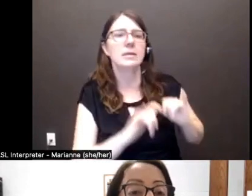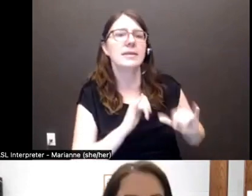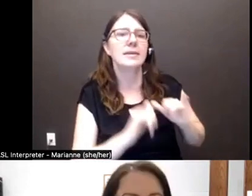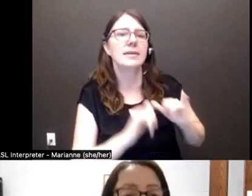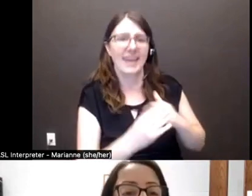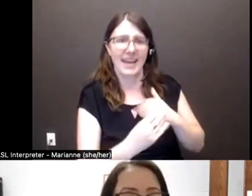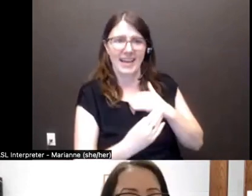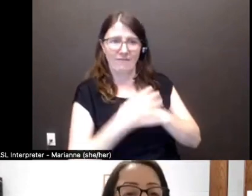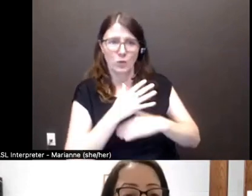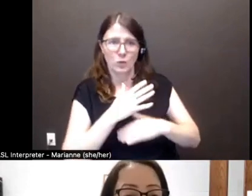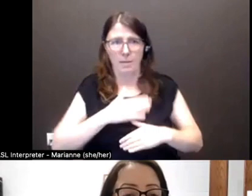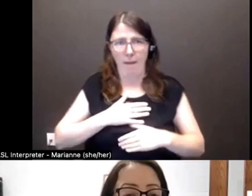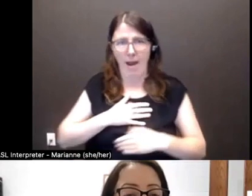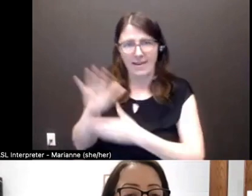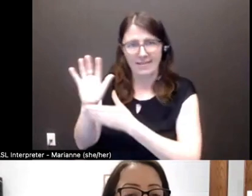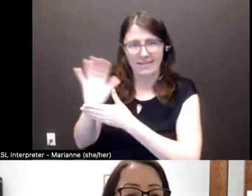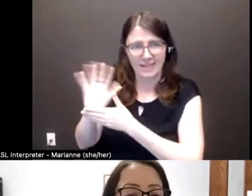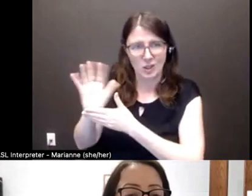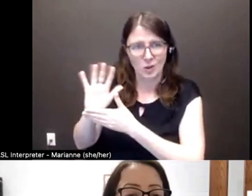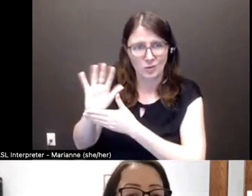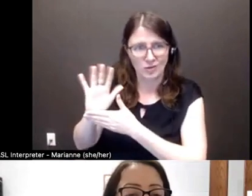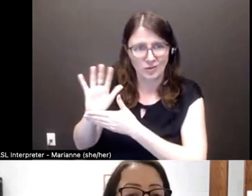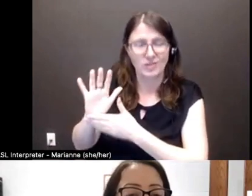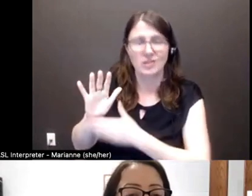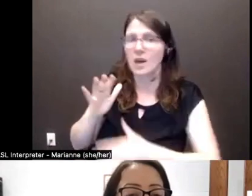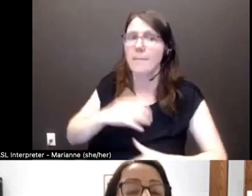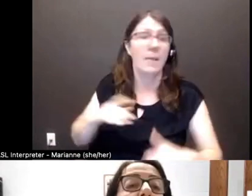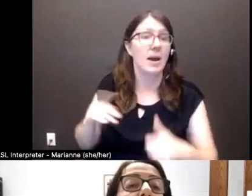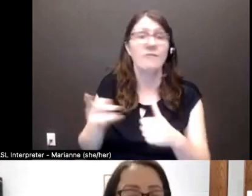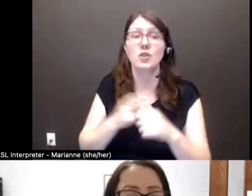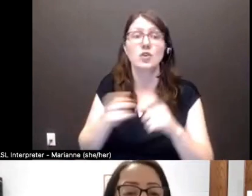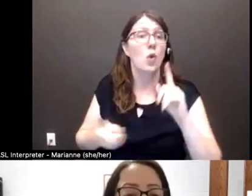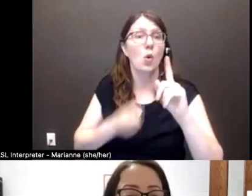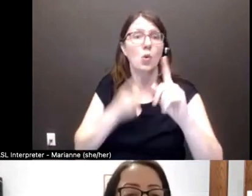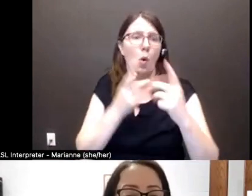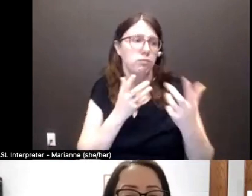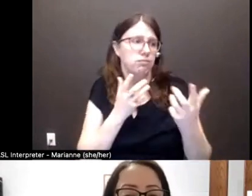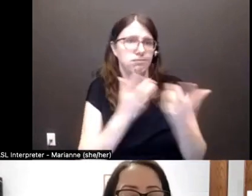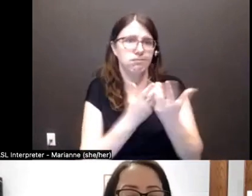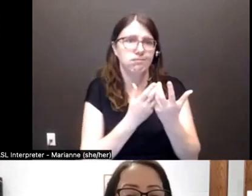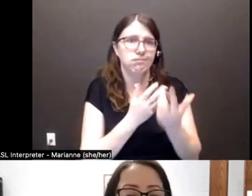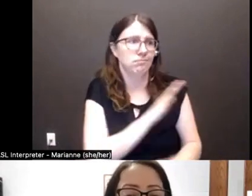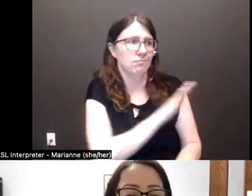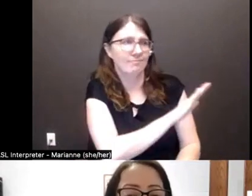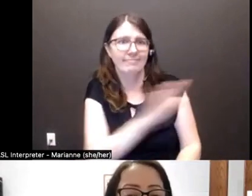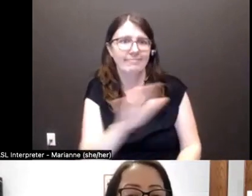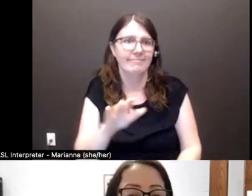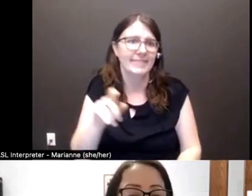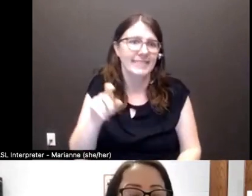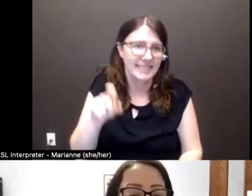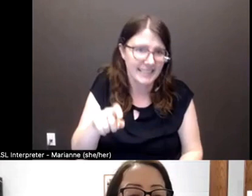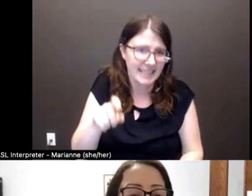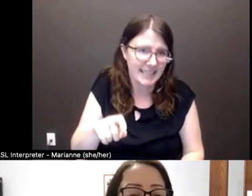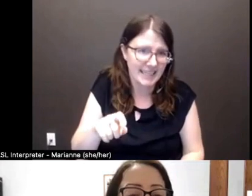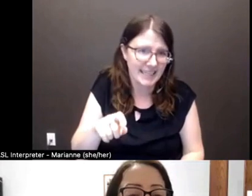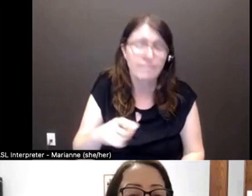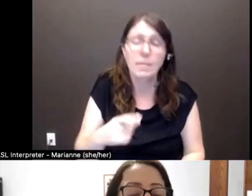outset was on catering for their needs. But one of the things I have learned, as Manal